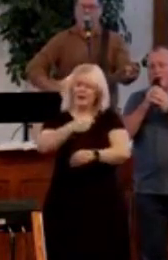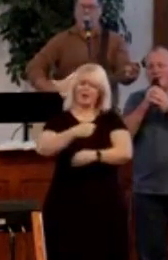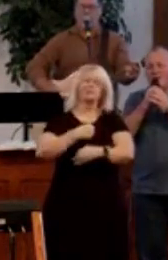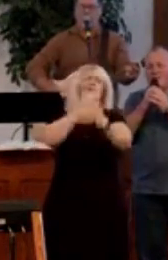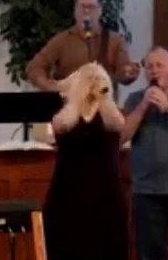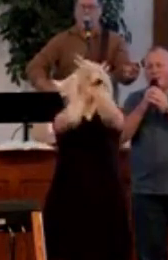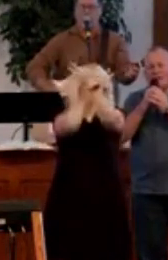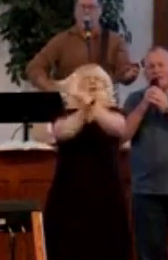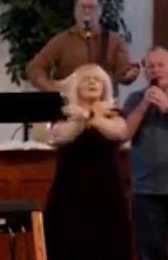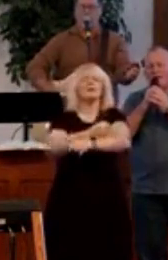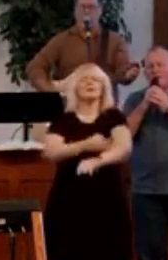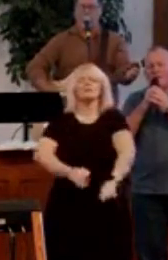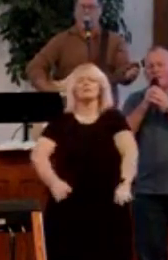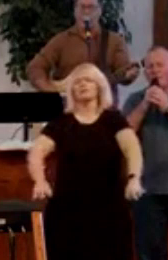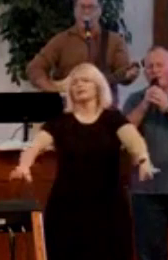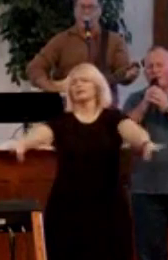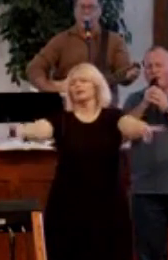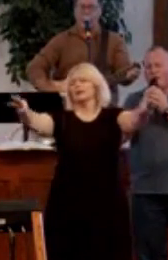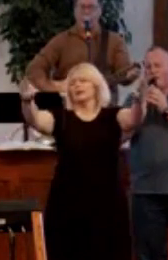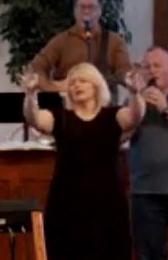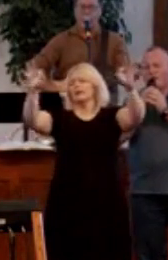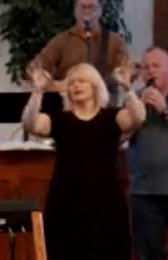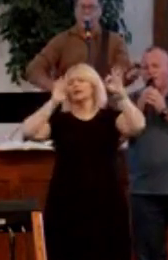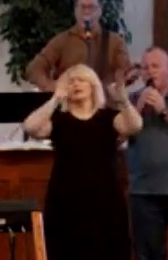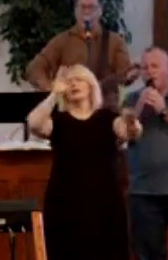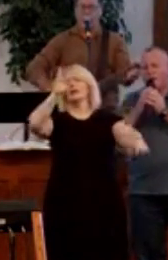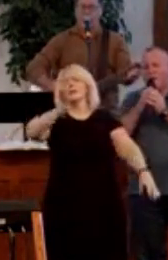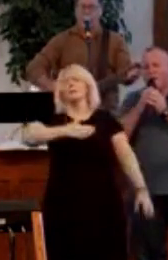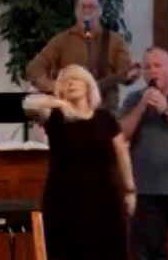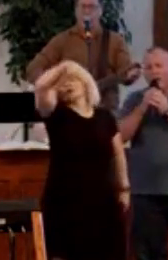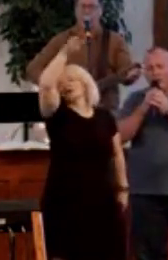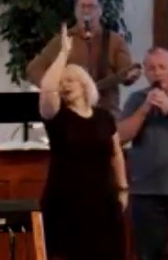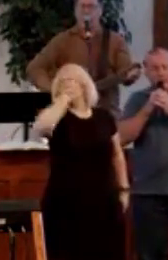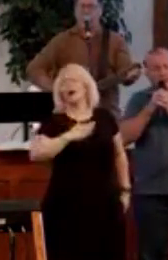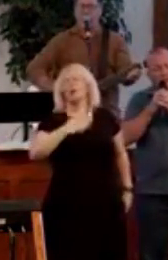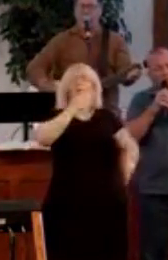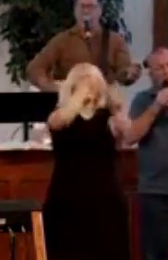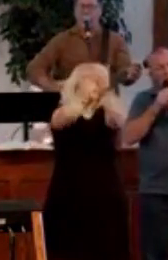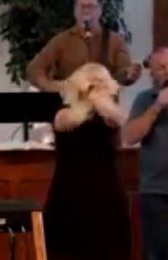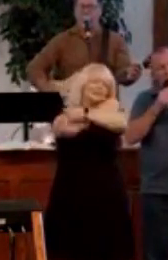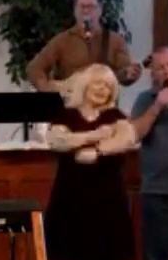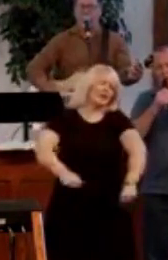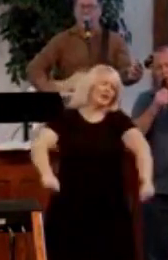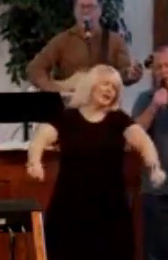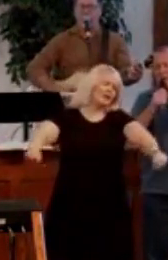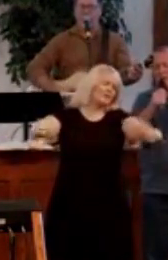gone, I've been set free. My God, my